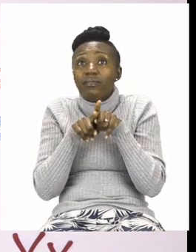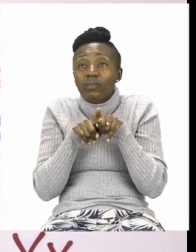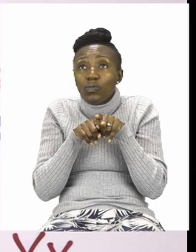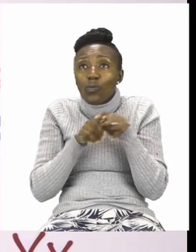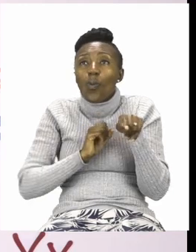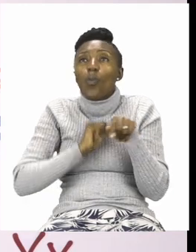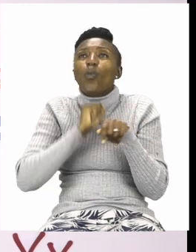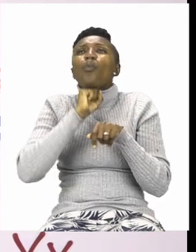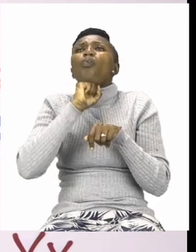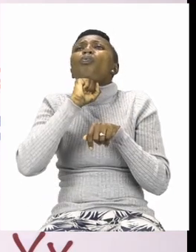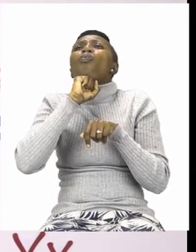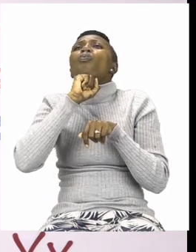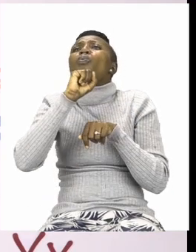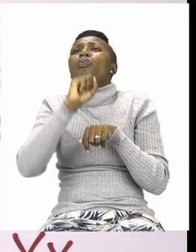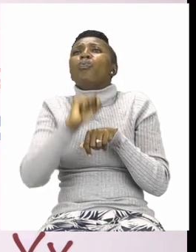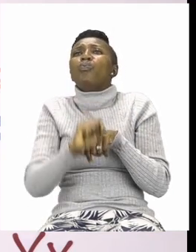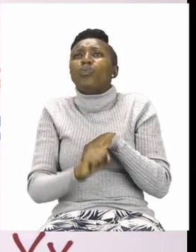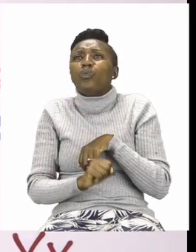Hee-haw,